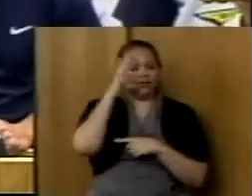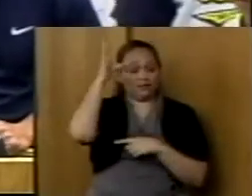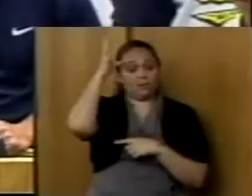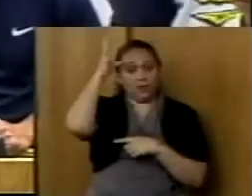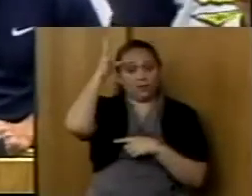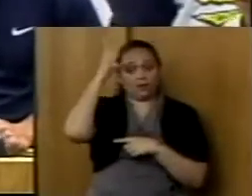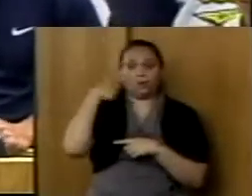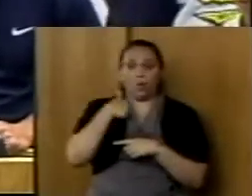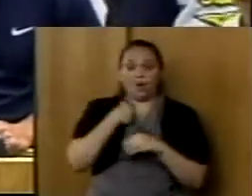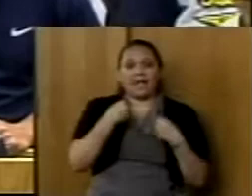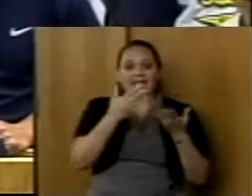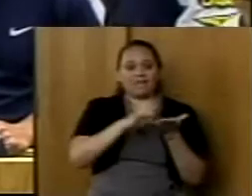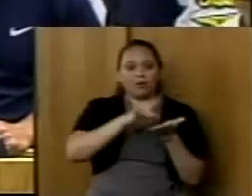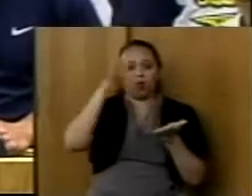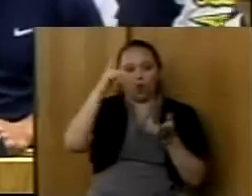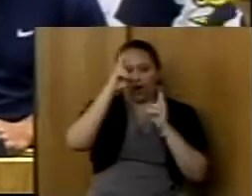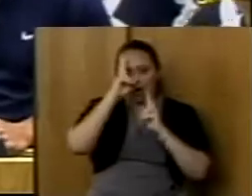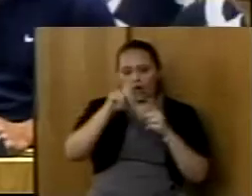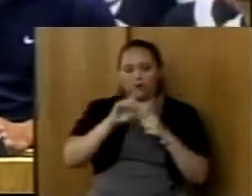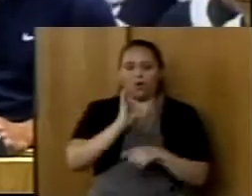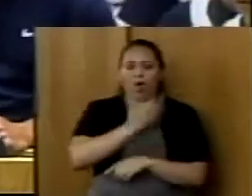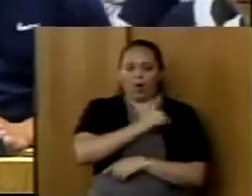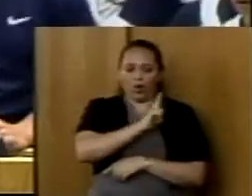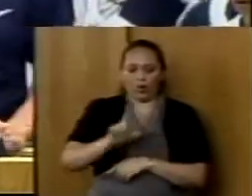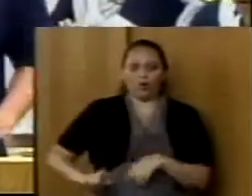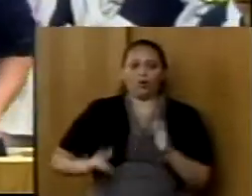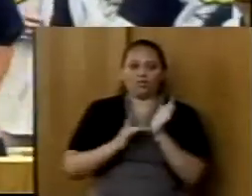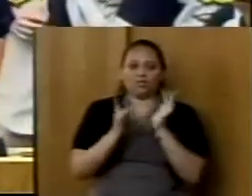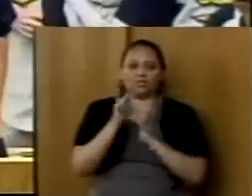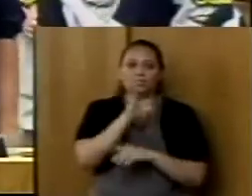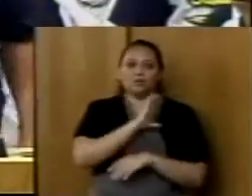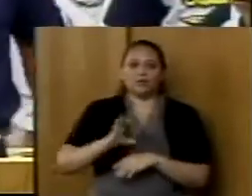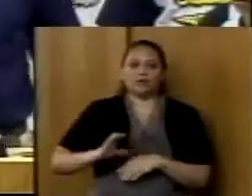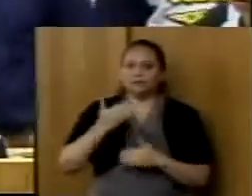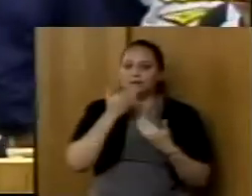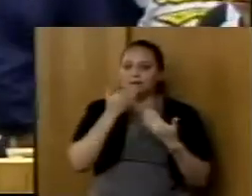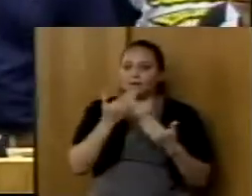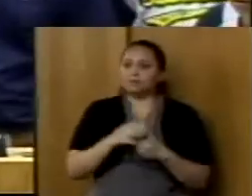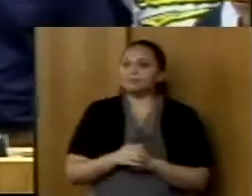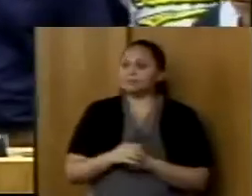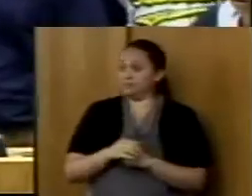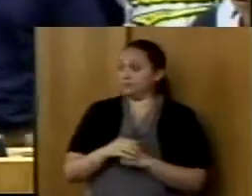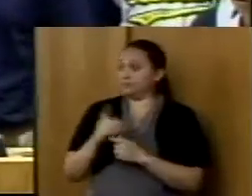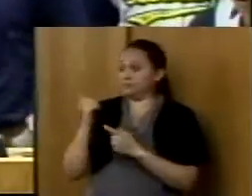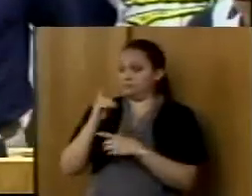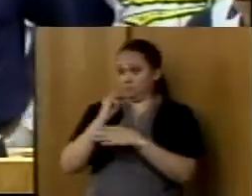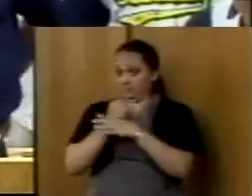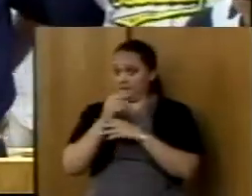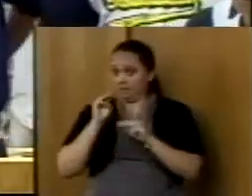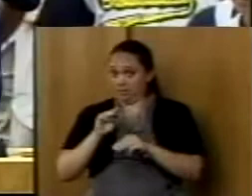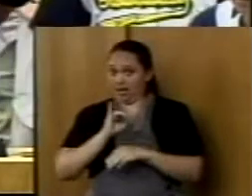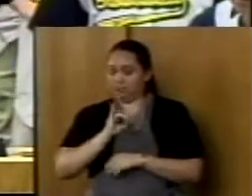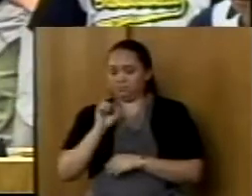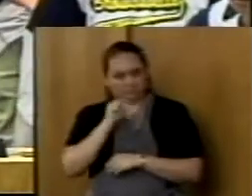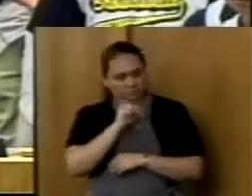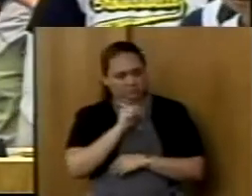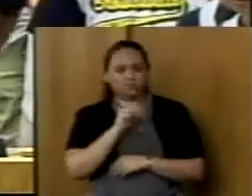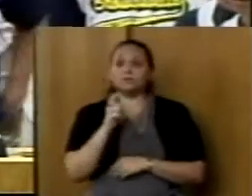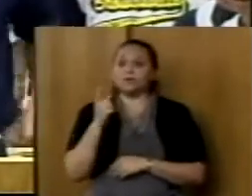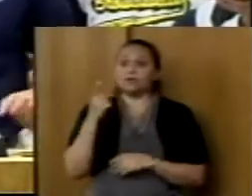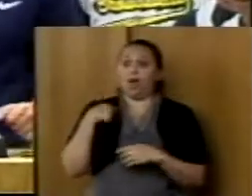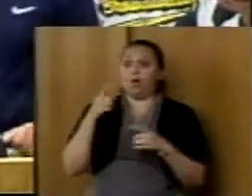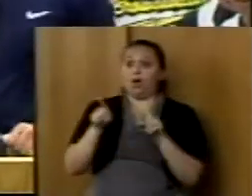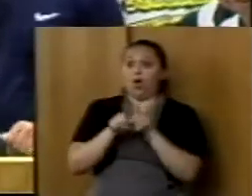want to give glory and honor to our Lord Jesus Christ. Thank you. If I may, Dr. Yes, ma'am. I want to note also that this is the first